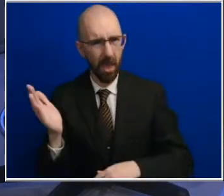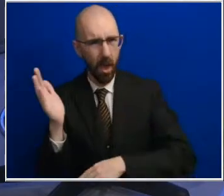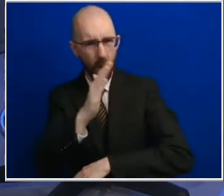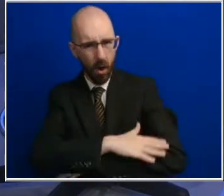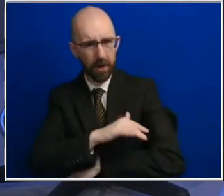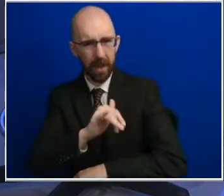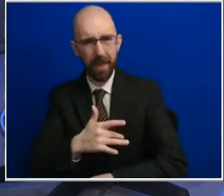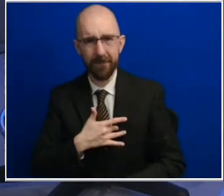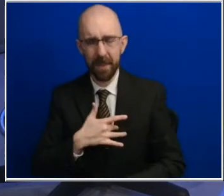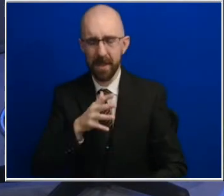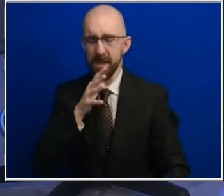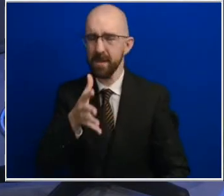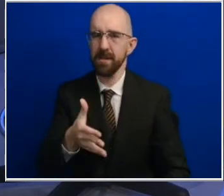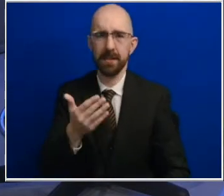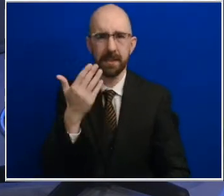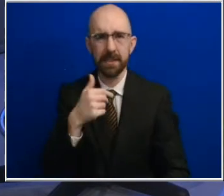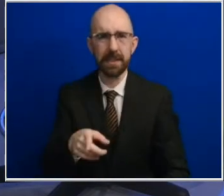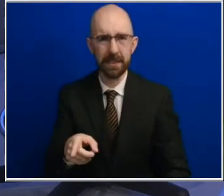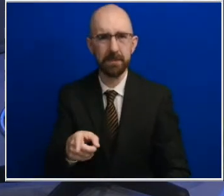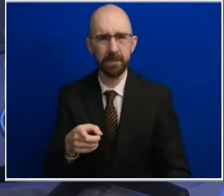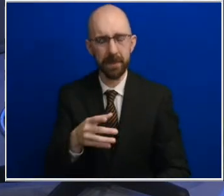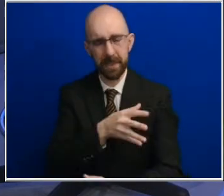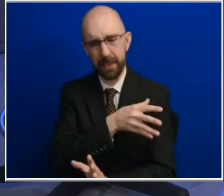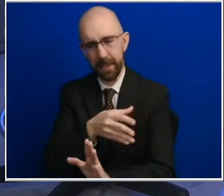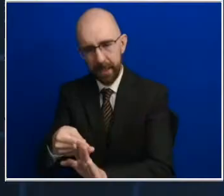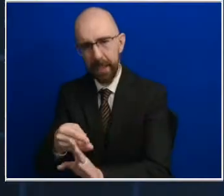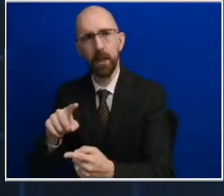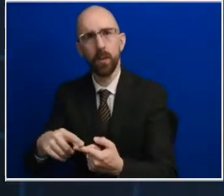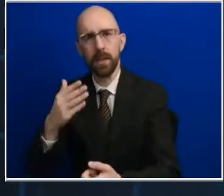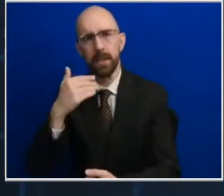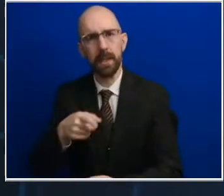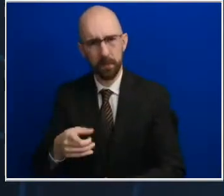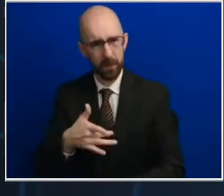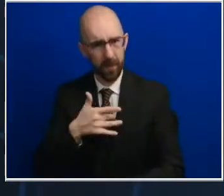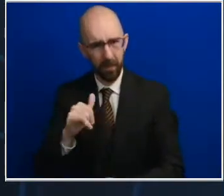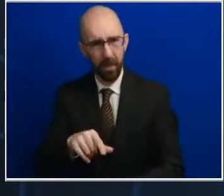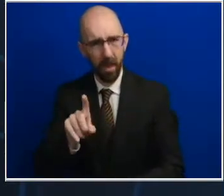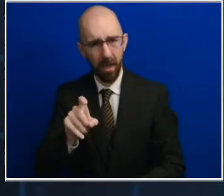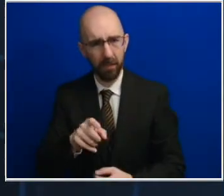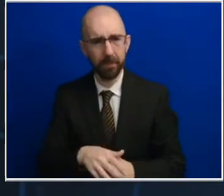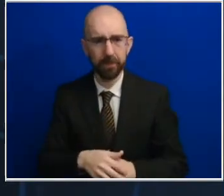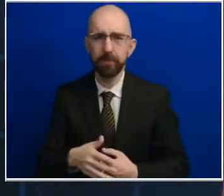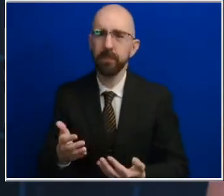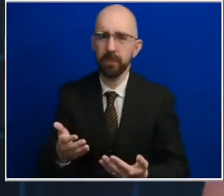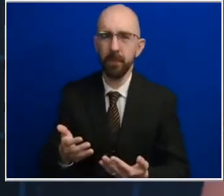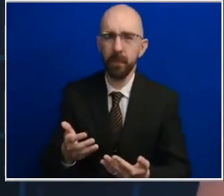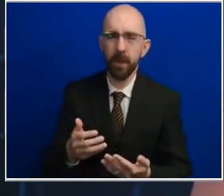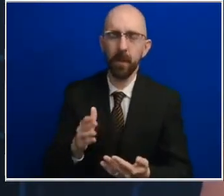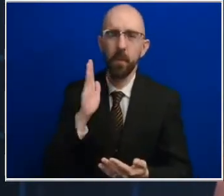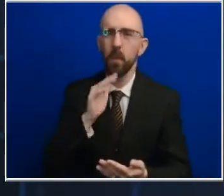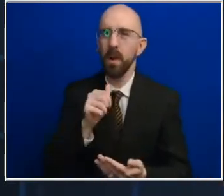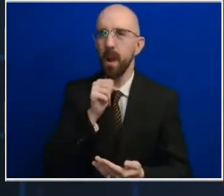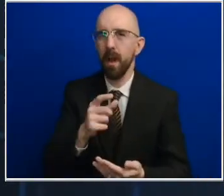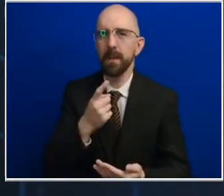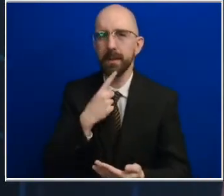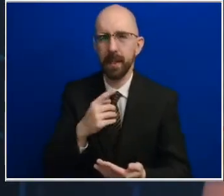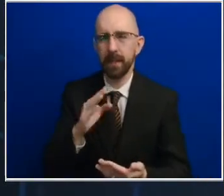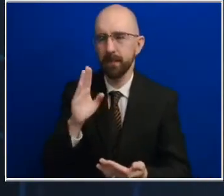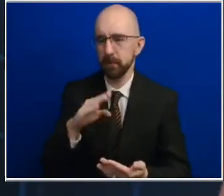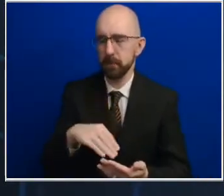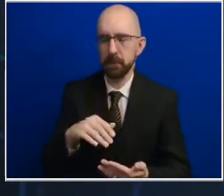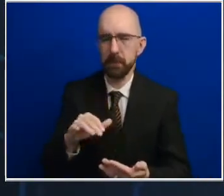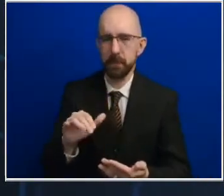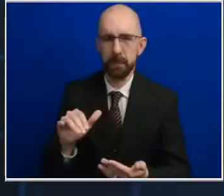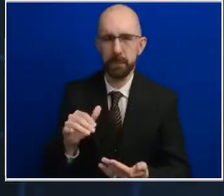yeah. Leading up towards sleep? Yeah, well, the thought, I wouldn't say, because when I would